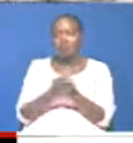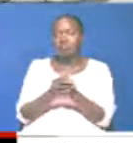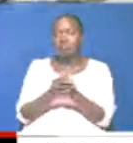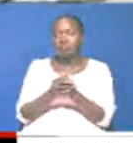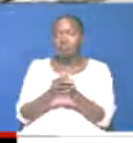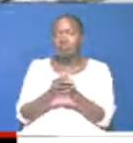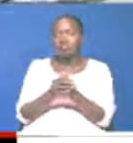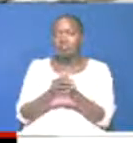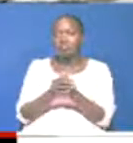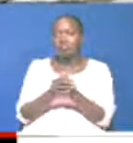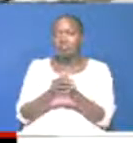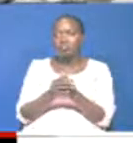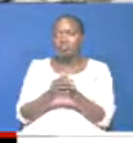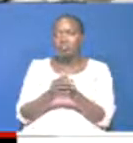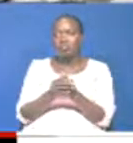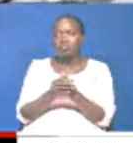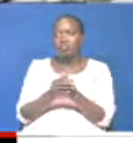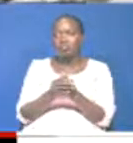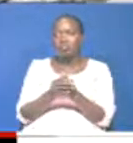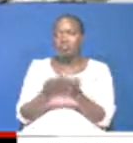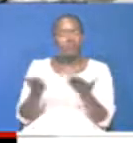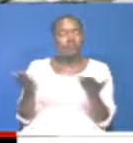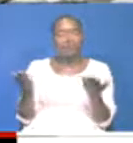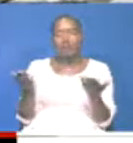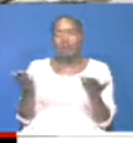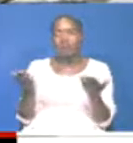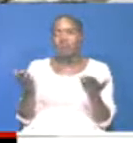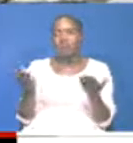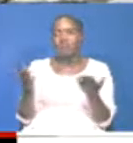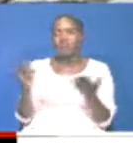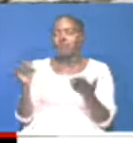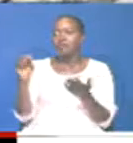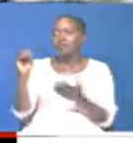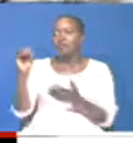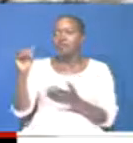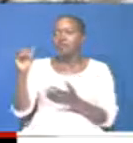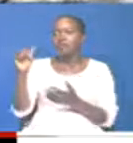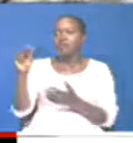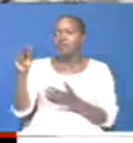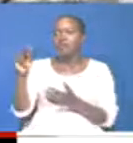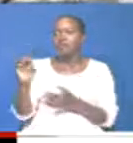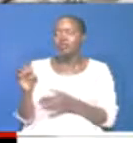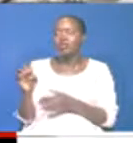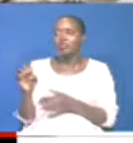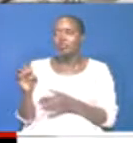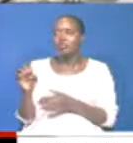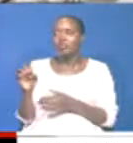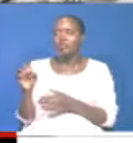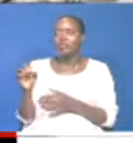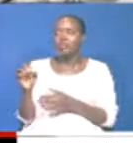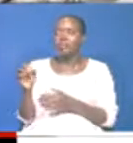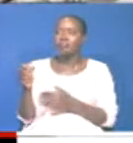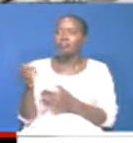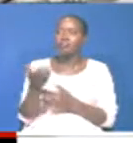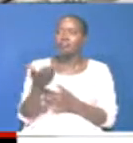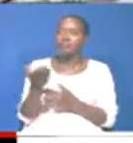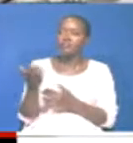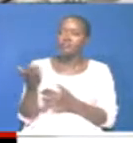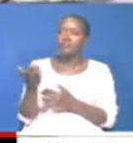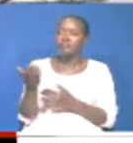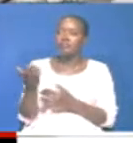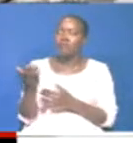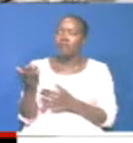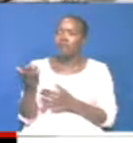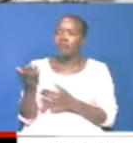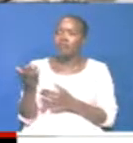And that was it. Because Mogane, I think, to the powers that be, I mean, he was kind of like